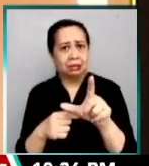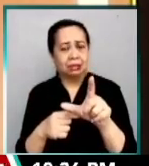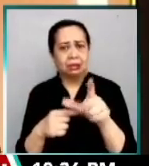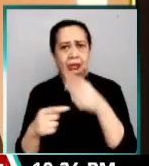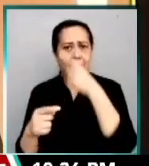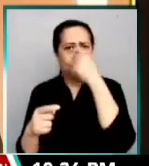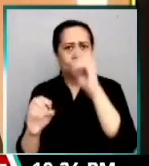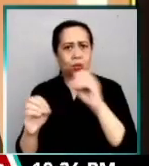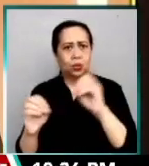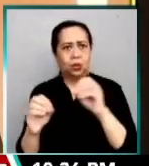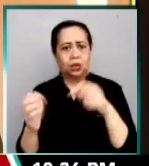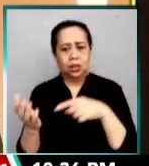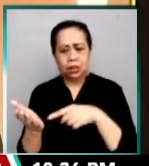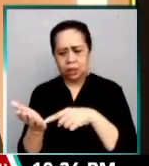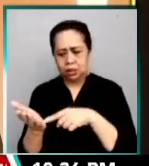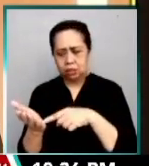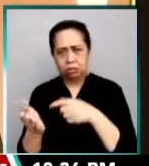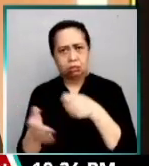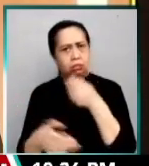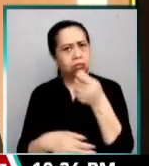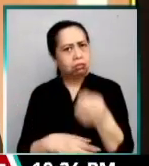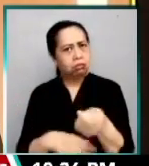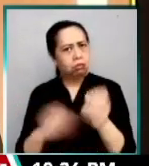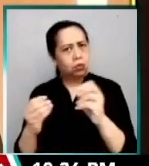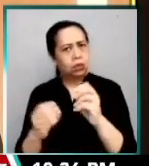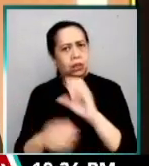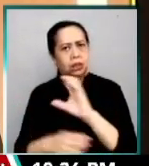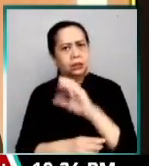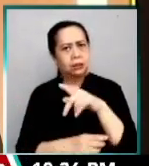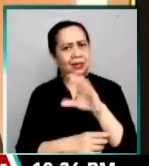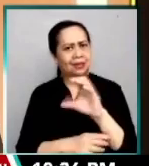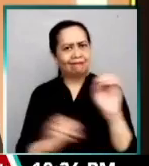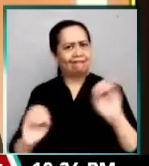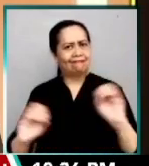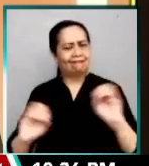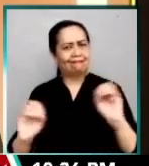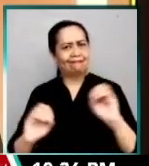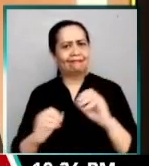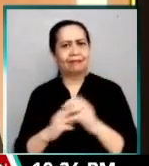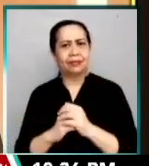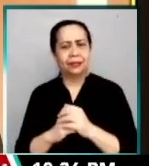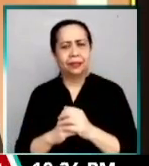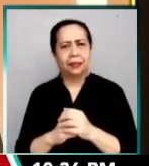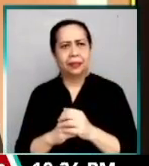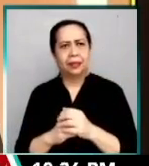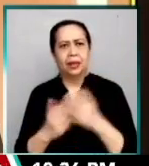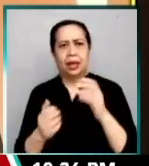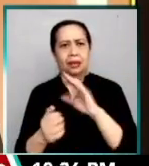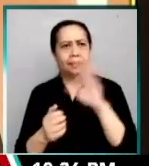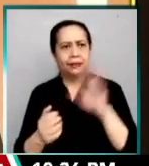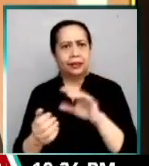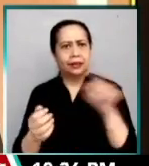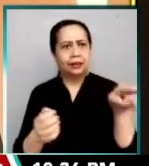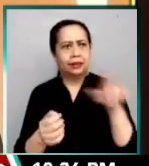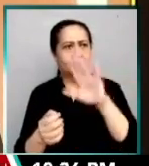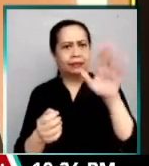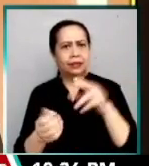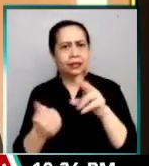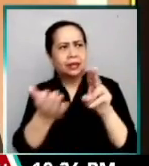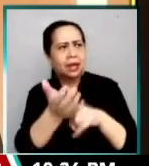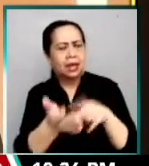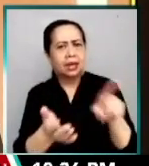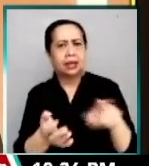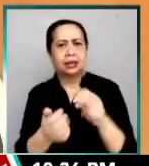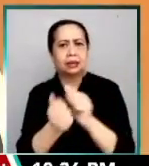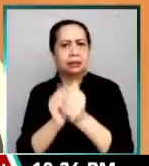kami ini-issue CPC amendment. The same time, I never signed any amended CPC